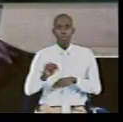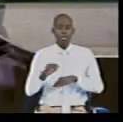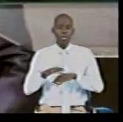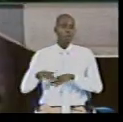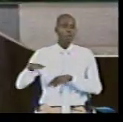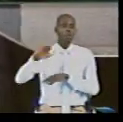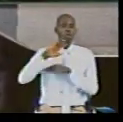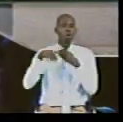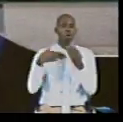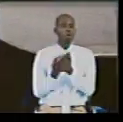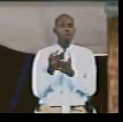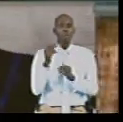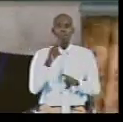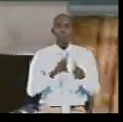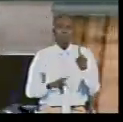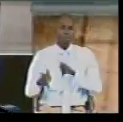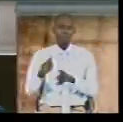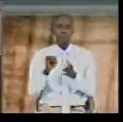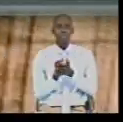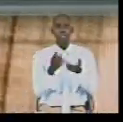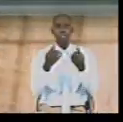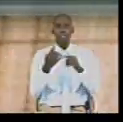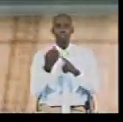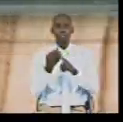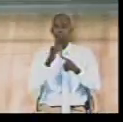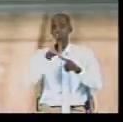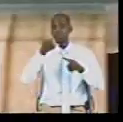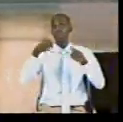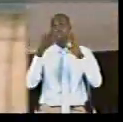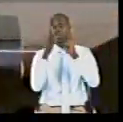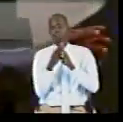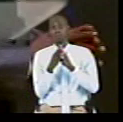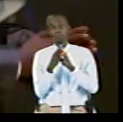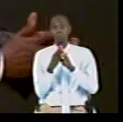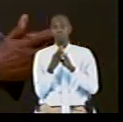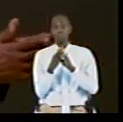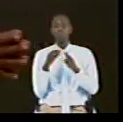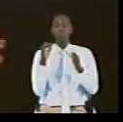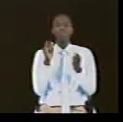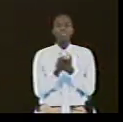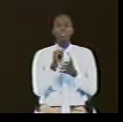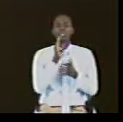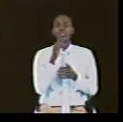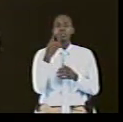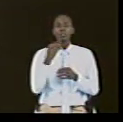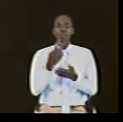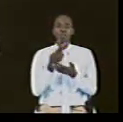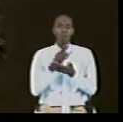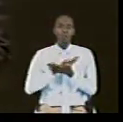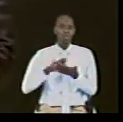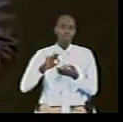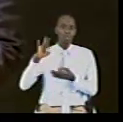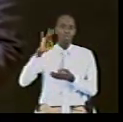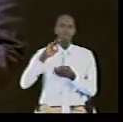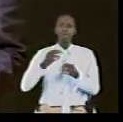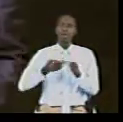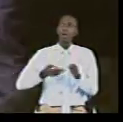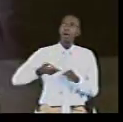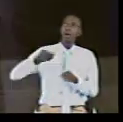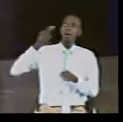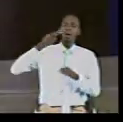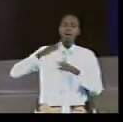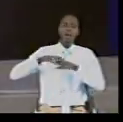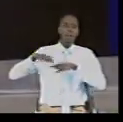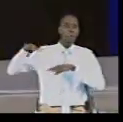from Judah or Jerusalem. That's the Holy Spirit, high above any man